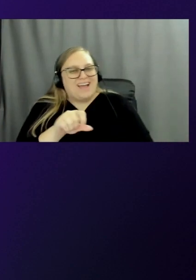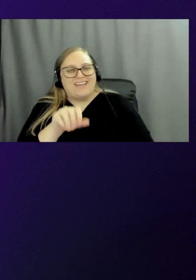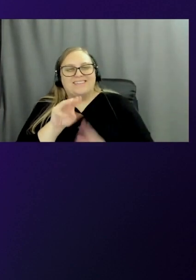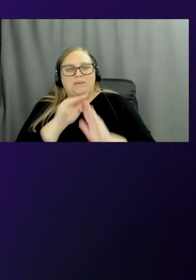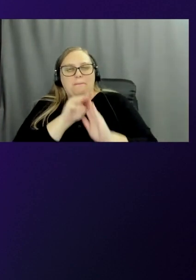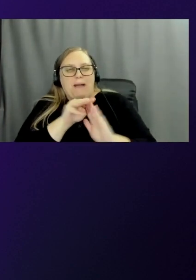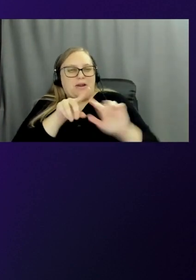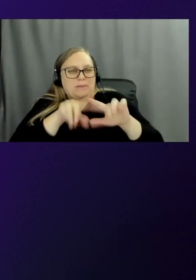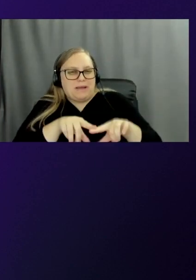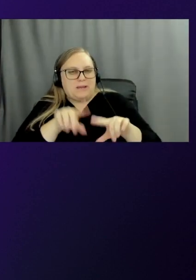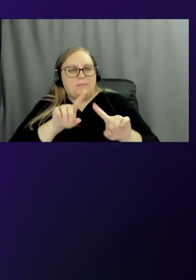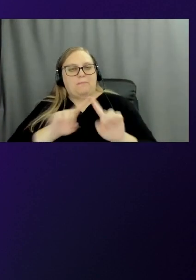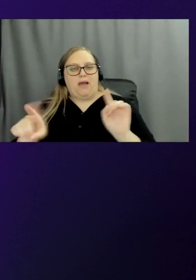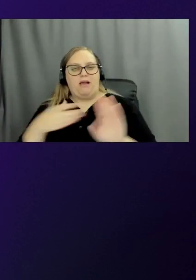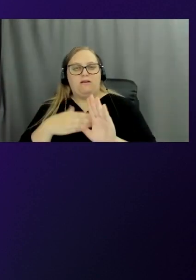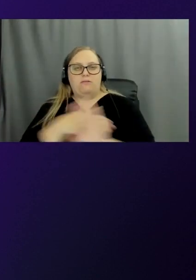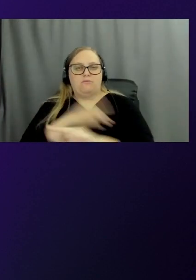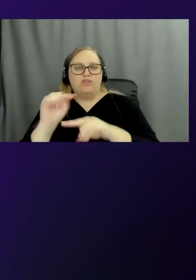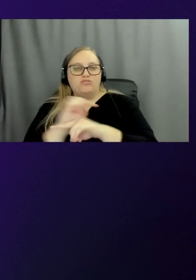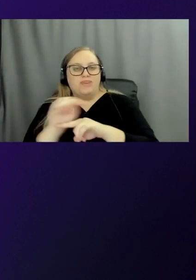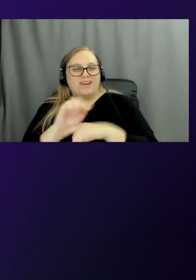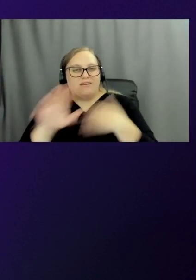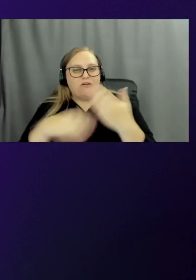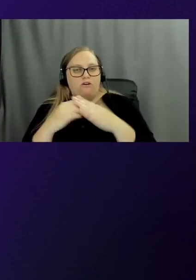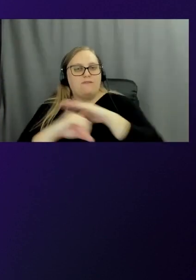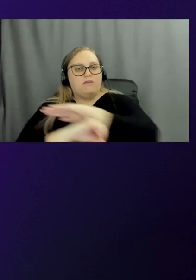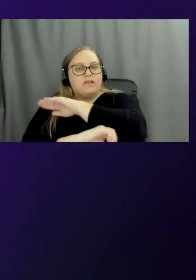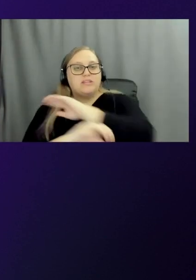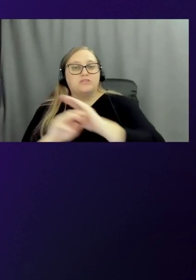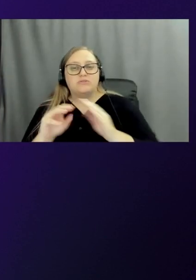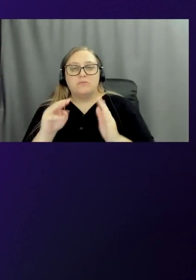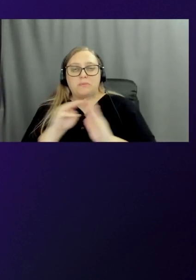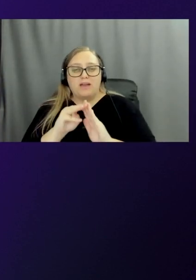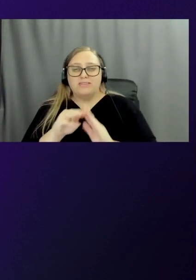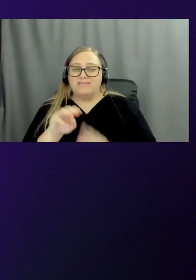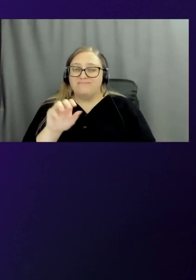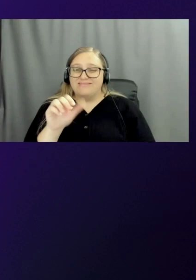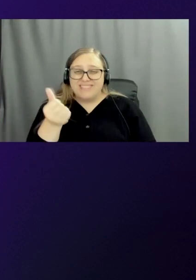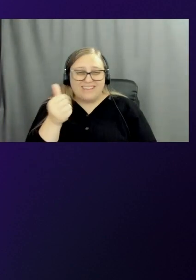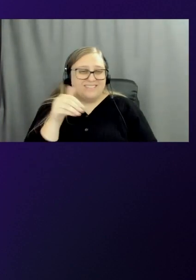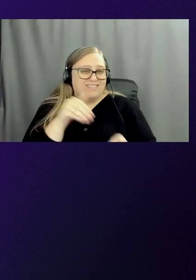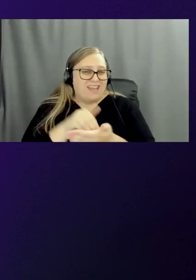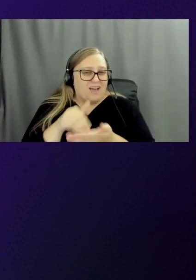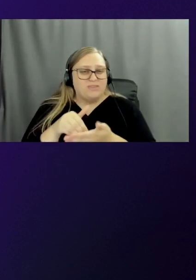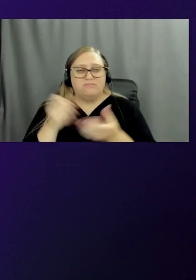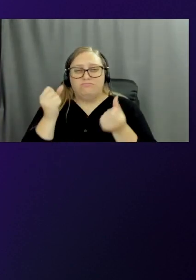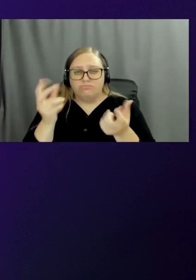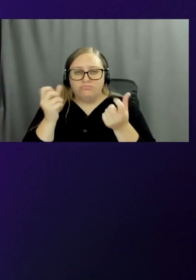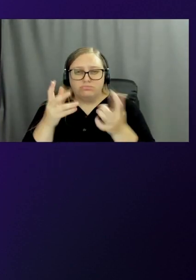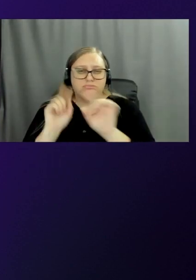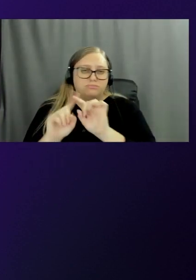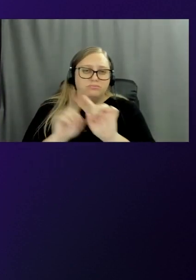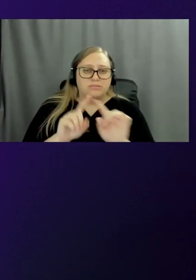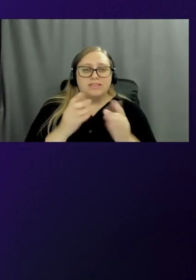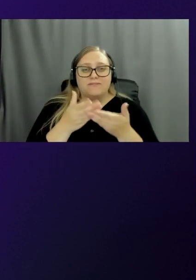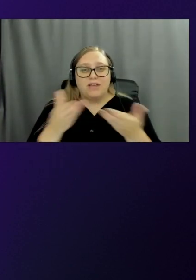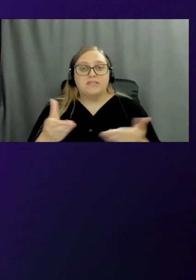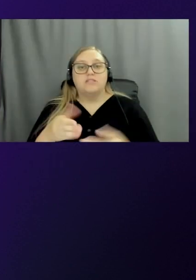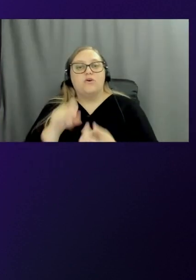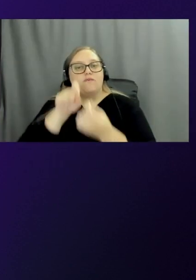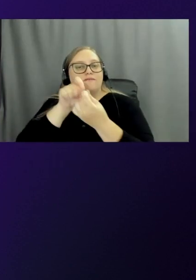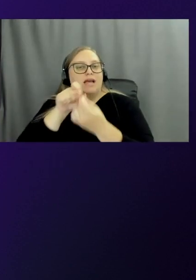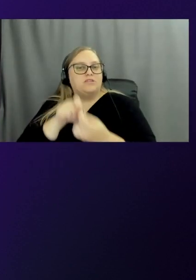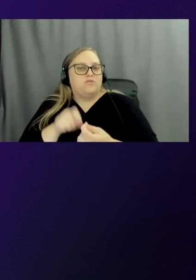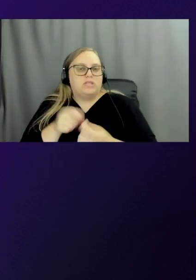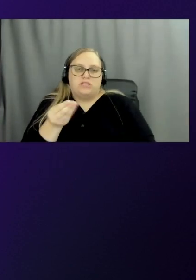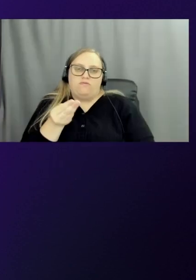typically pre-train foundational models on thousands or even tens of thousands of Trainium devices, while fine-tuning can often be done just with a